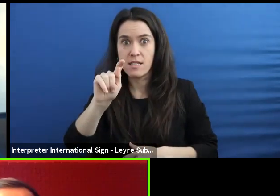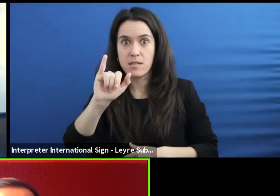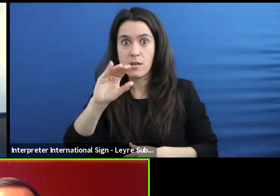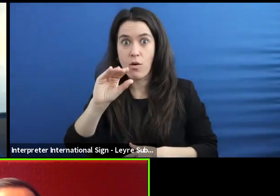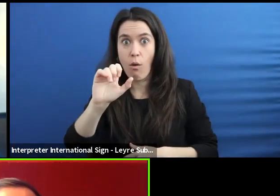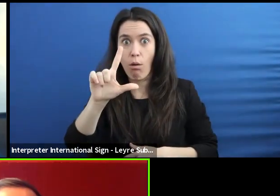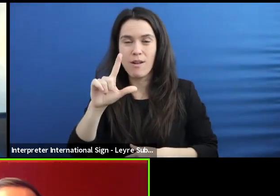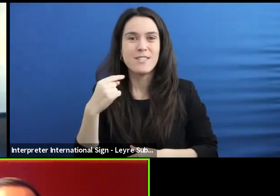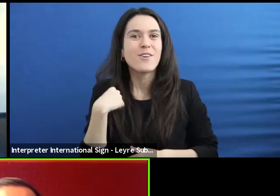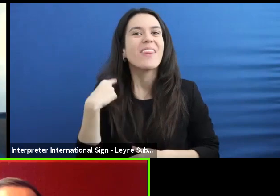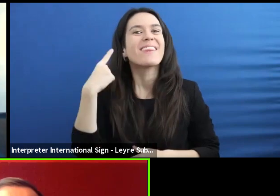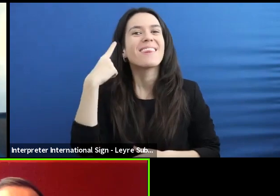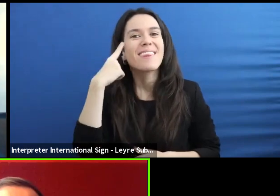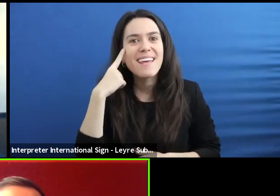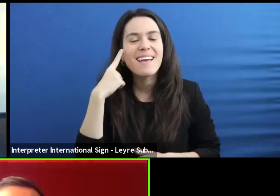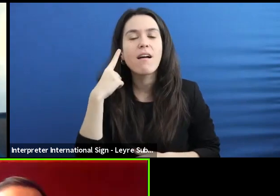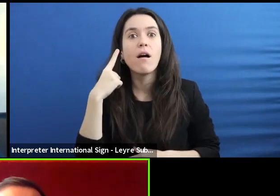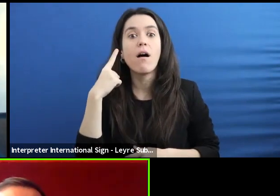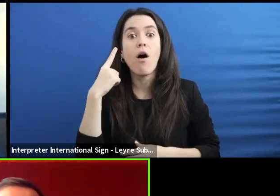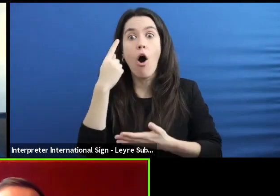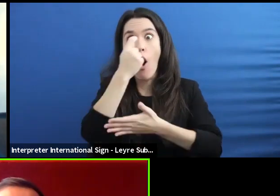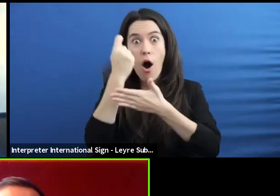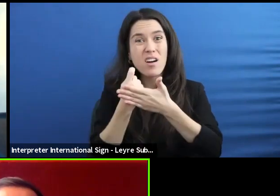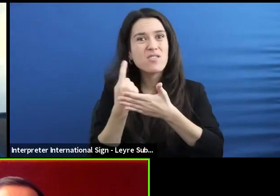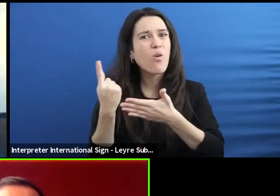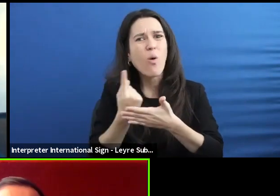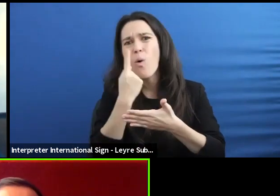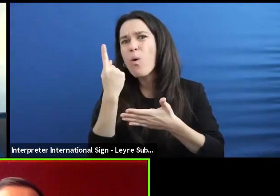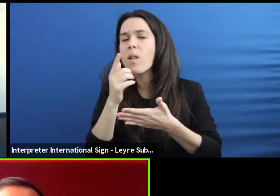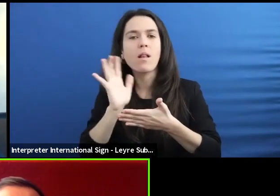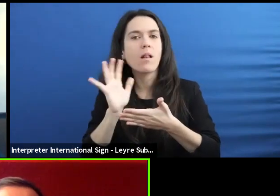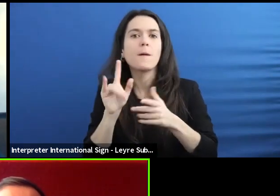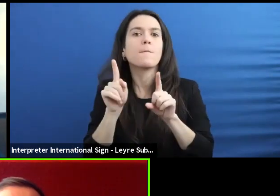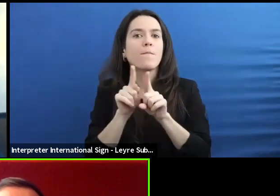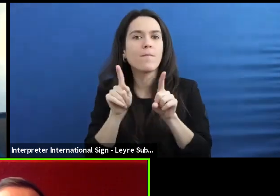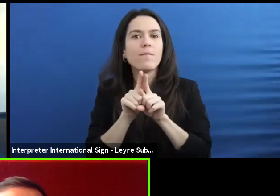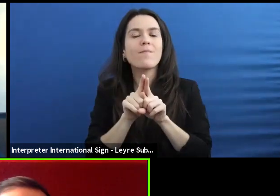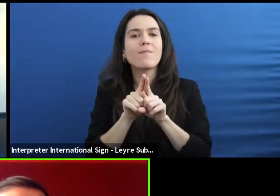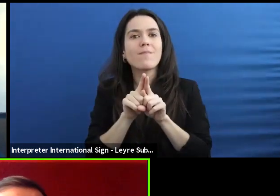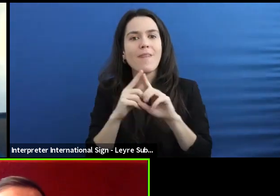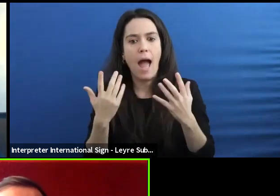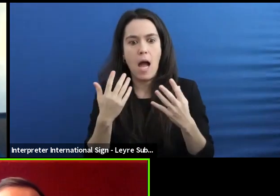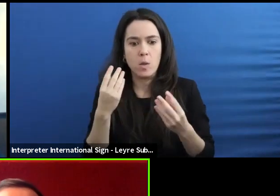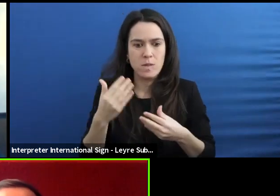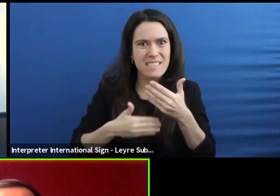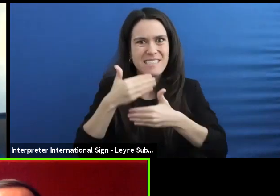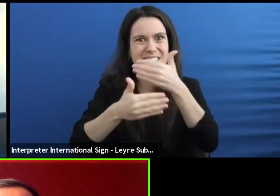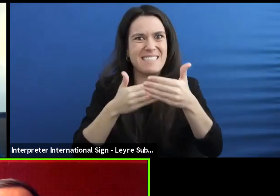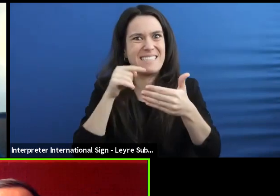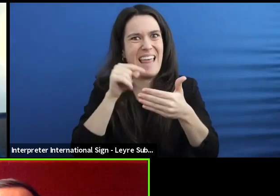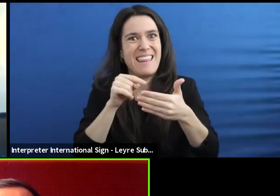itself. It has to be the way how the production of art itself as well,